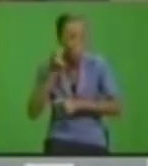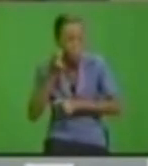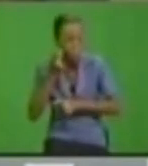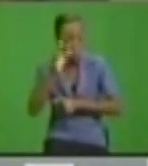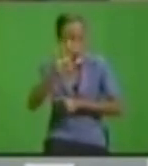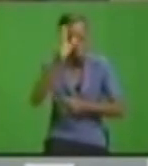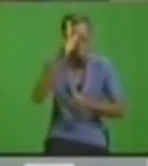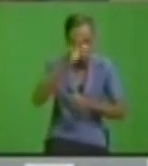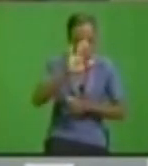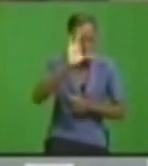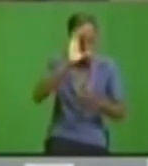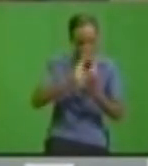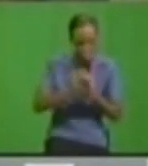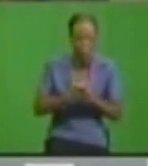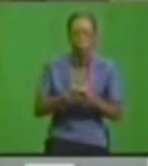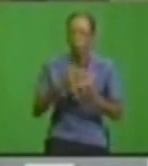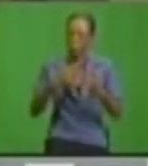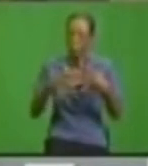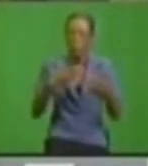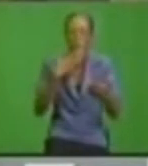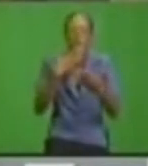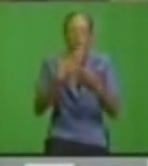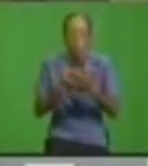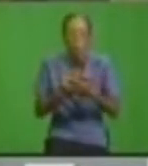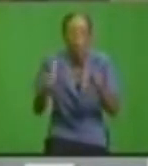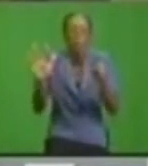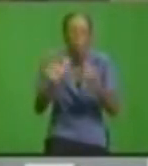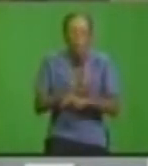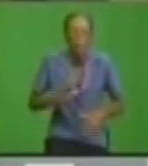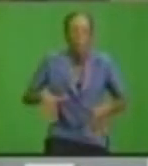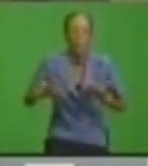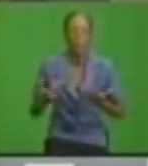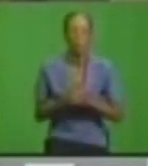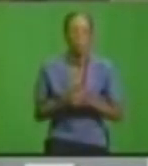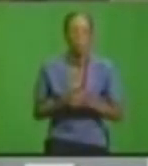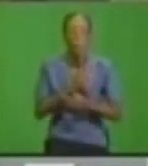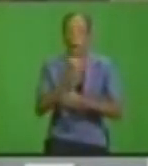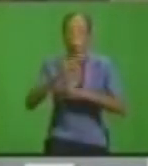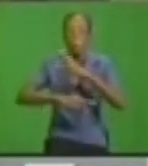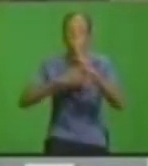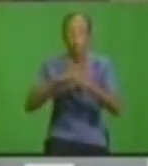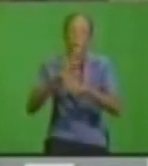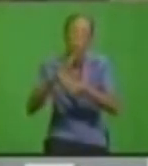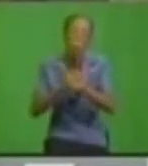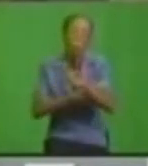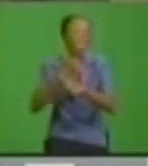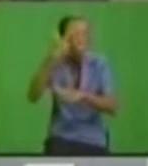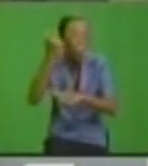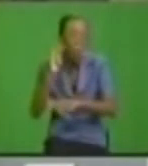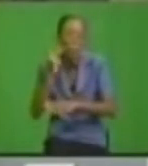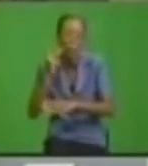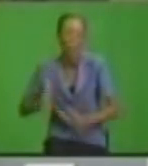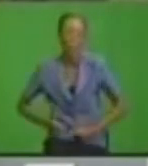Manning lived a fulfilling life, and he left this world a better place than he met